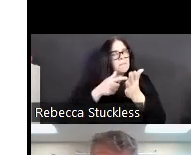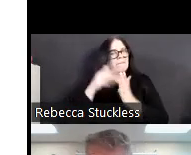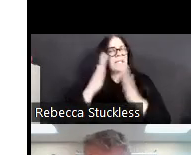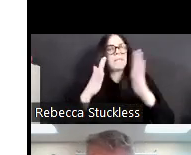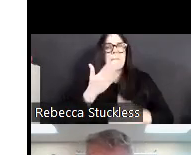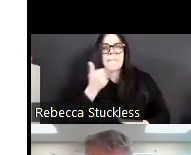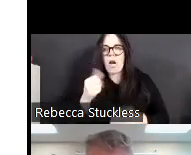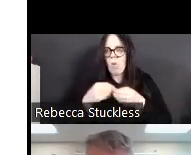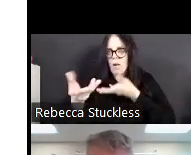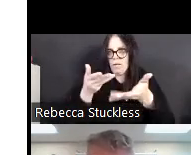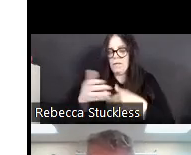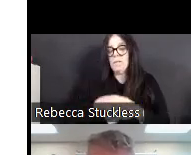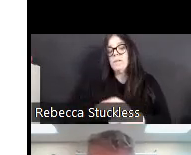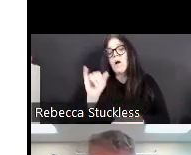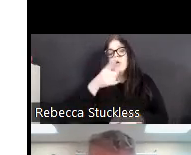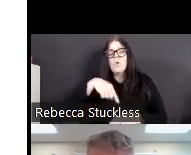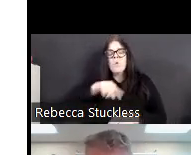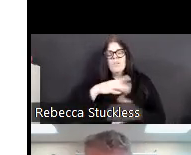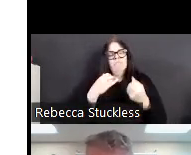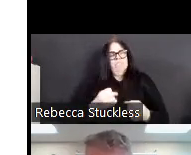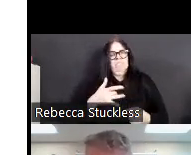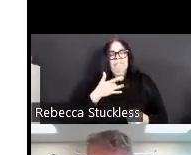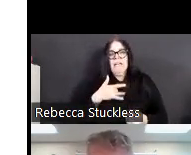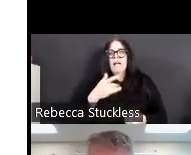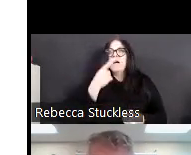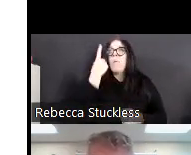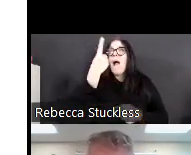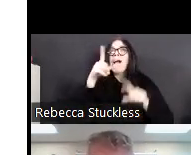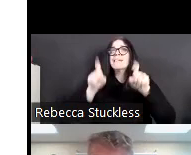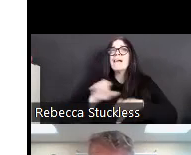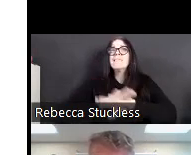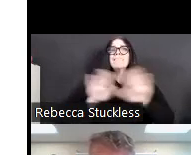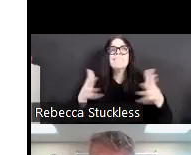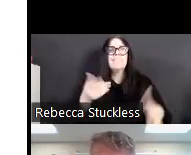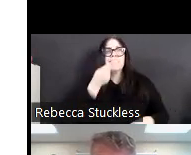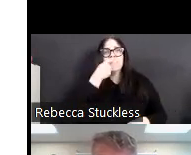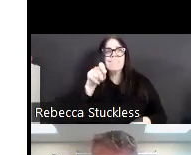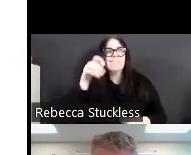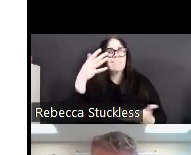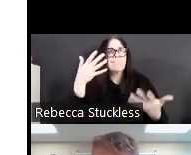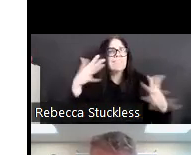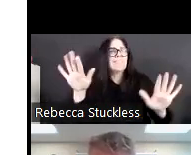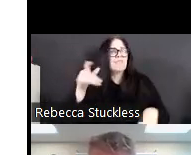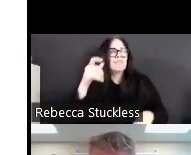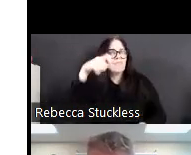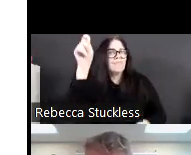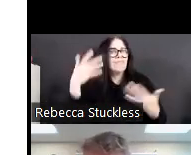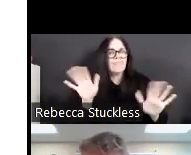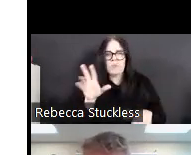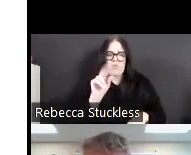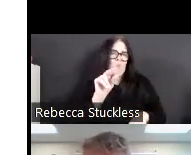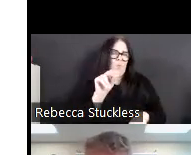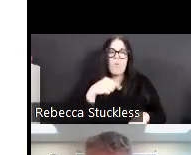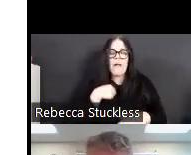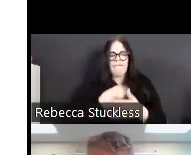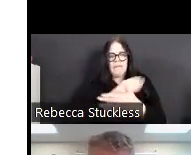can't be just one way a candidate can be tested. That's why we have some different options to this. We tend to find that when we get